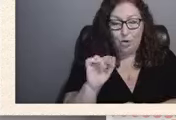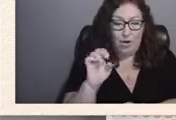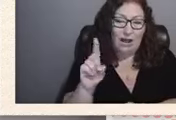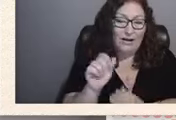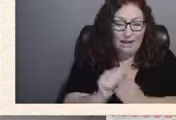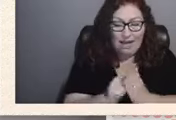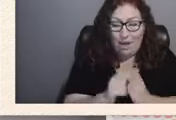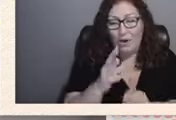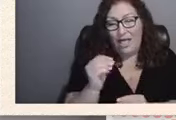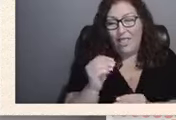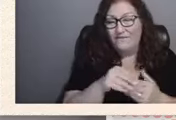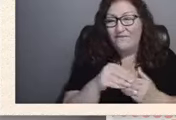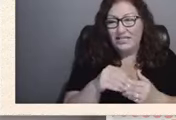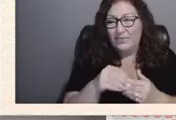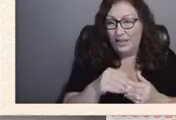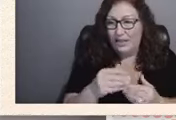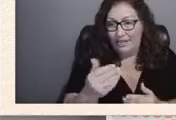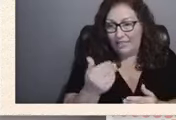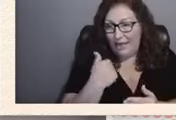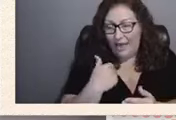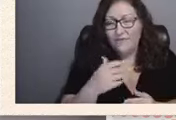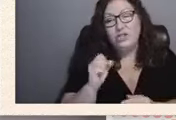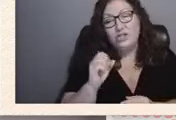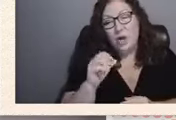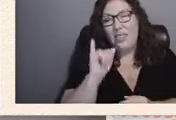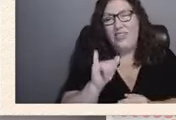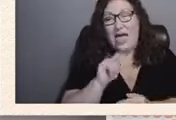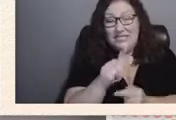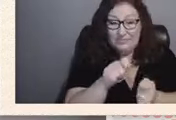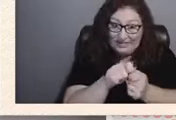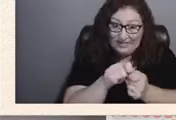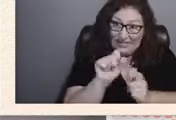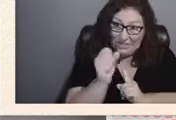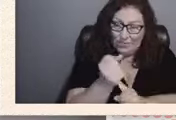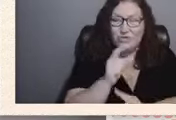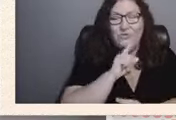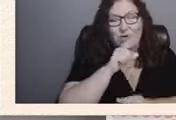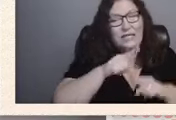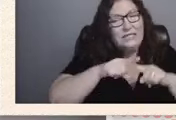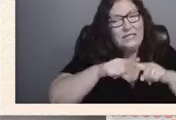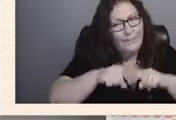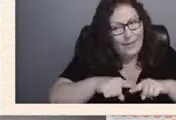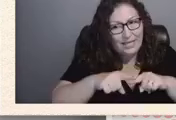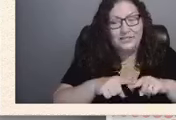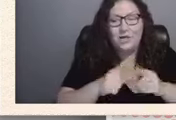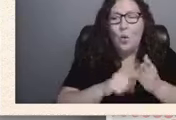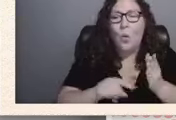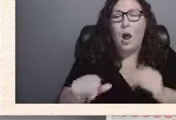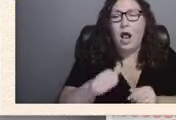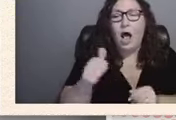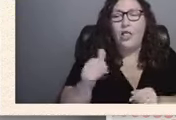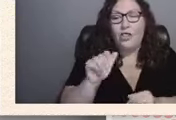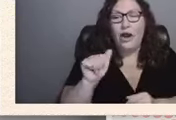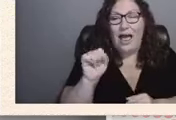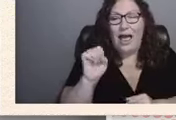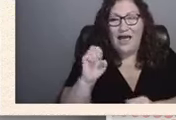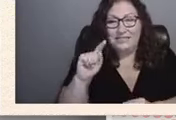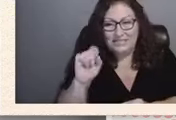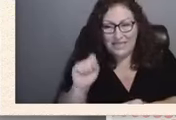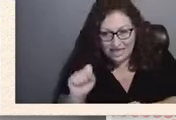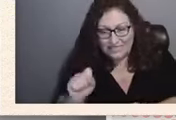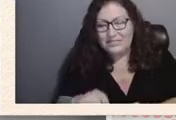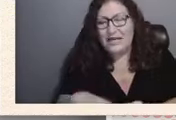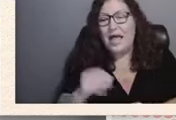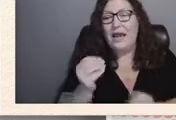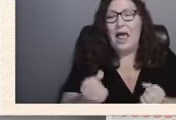to those individuals. So, but that specific situation, it really depends on what other assets and how much Medicaid